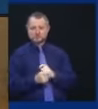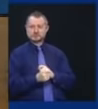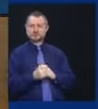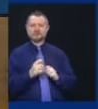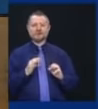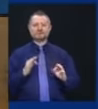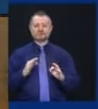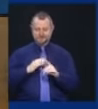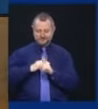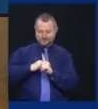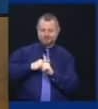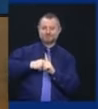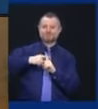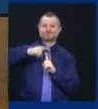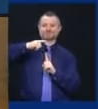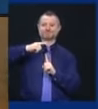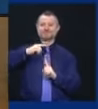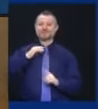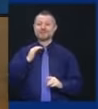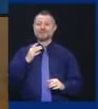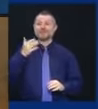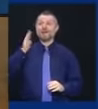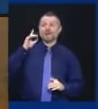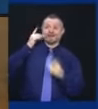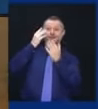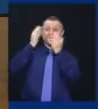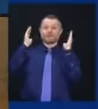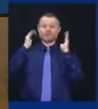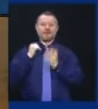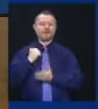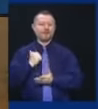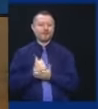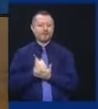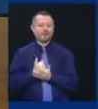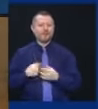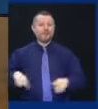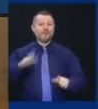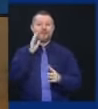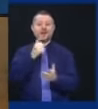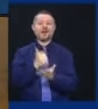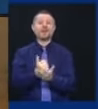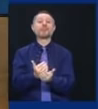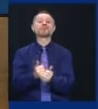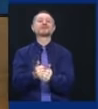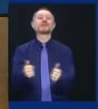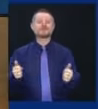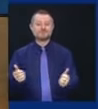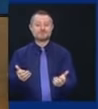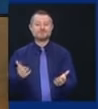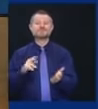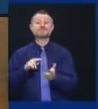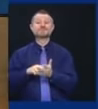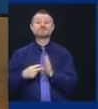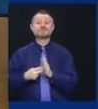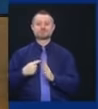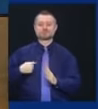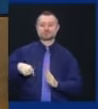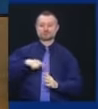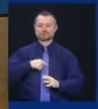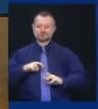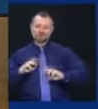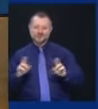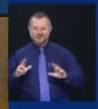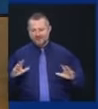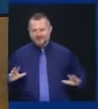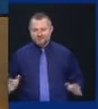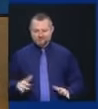God helps those who help themselves, and we need to do what we need to do to rebuild